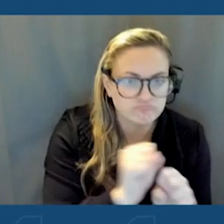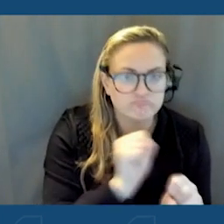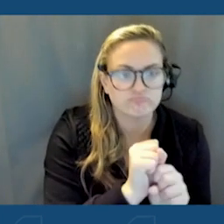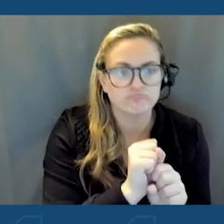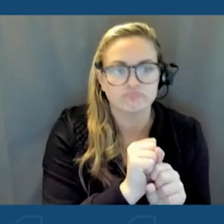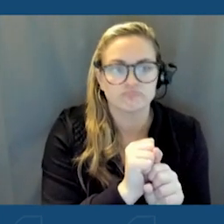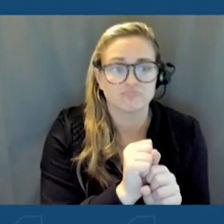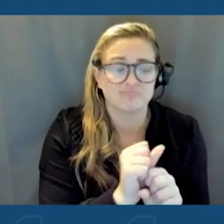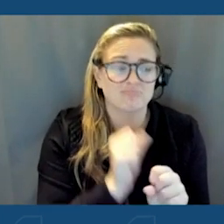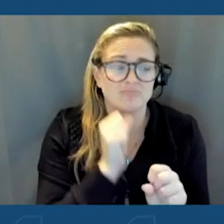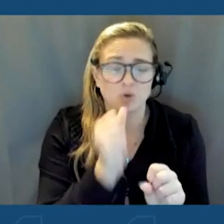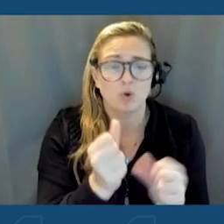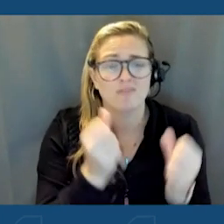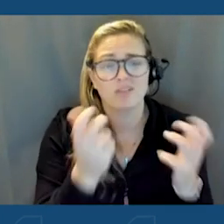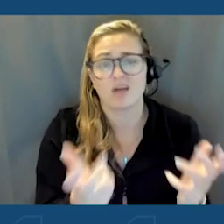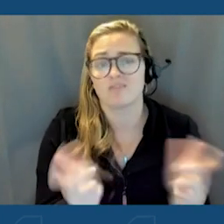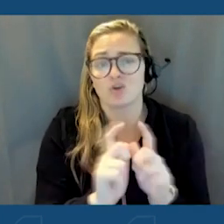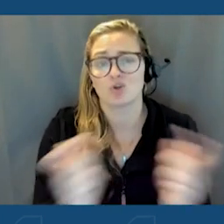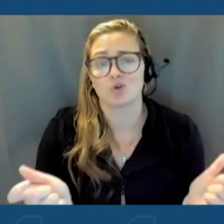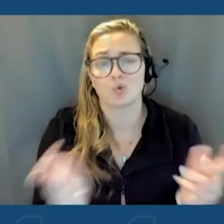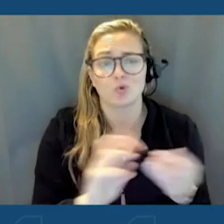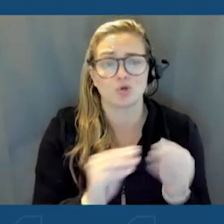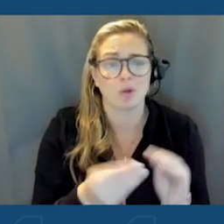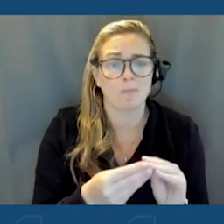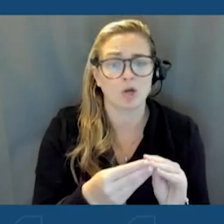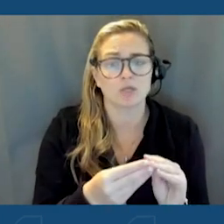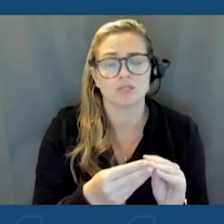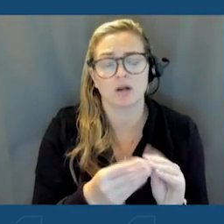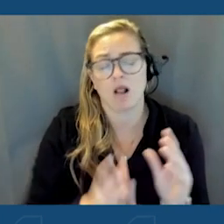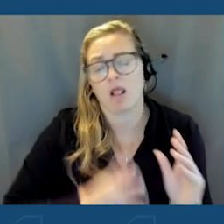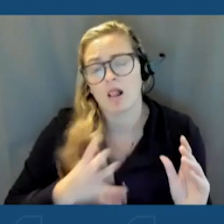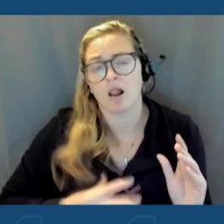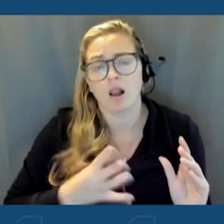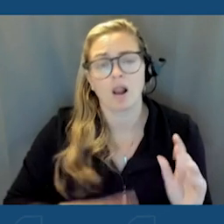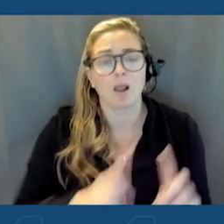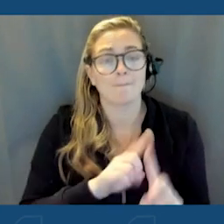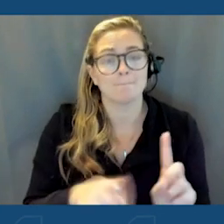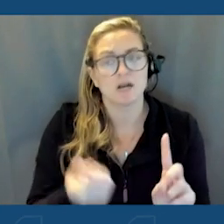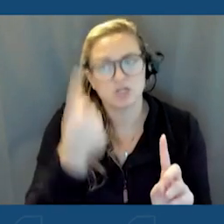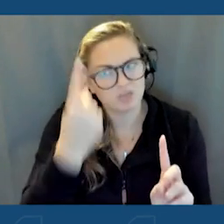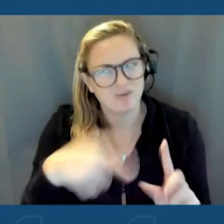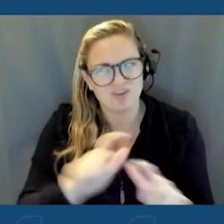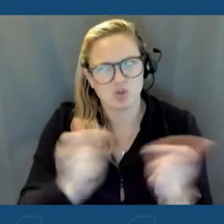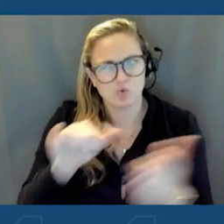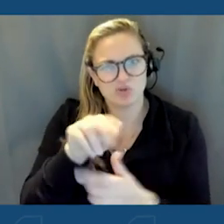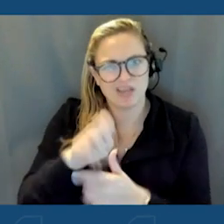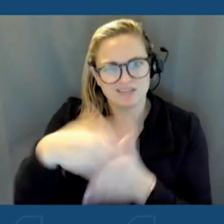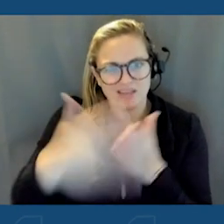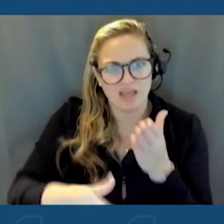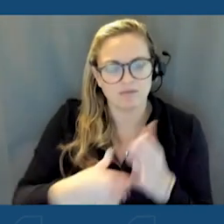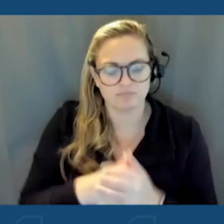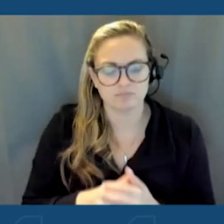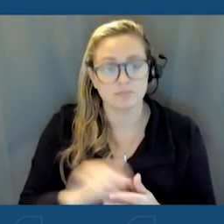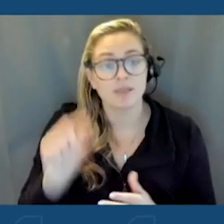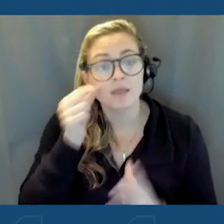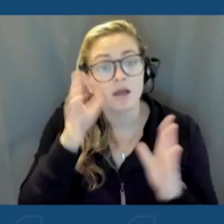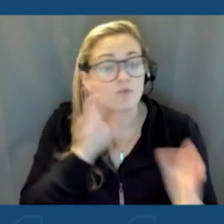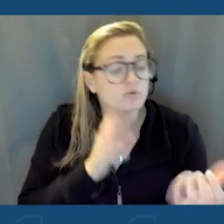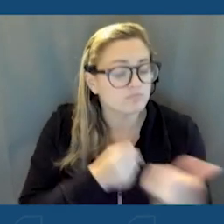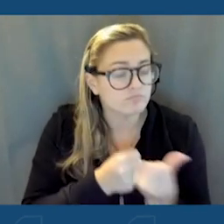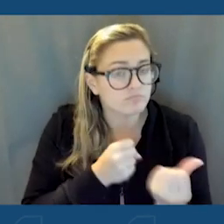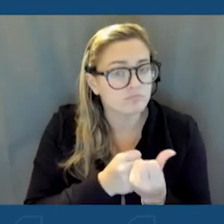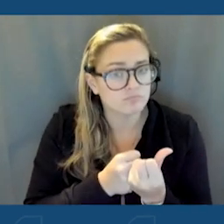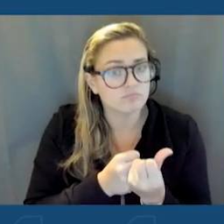of huge gaudy numbers, but what you have is a very significant gun trafficking case at the end of it. And the governor has been supportive,